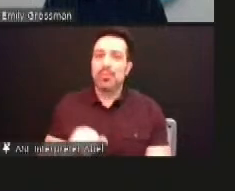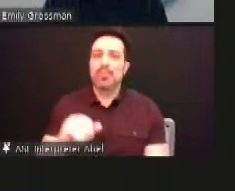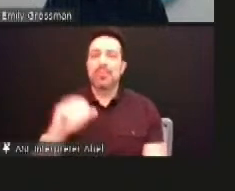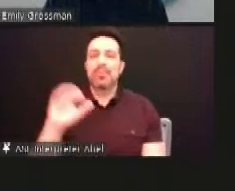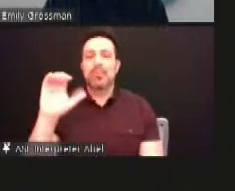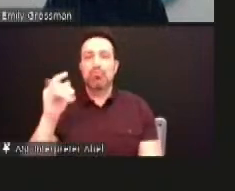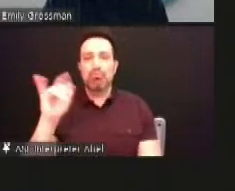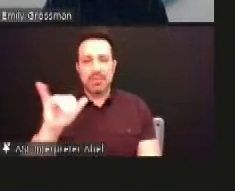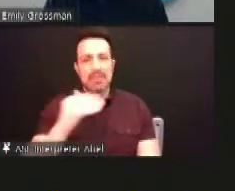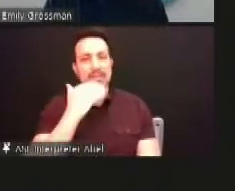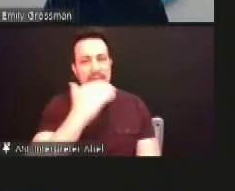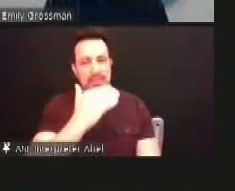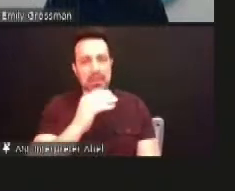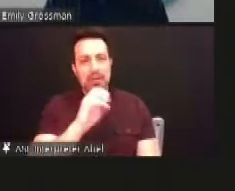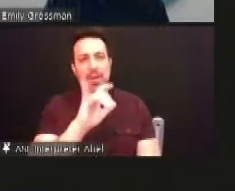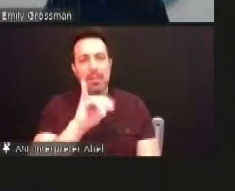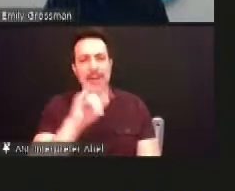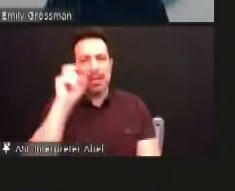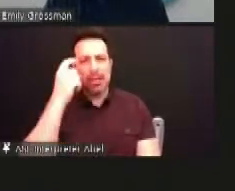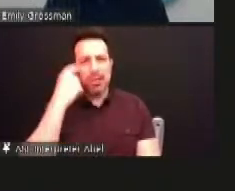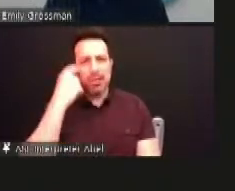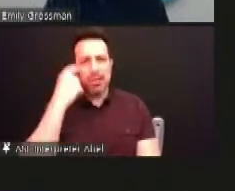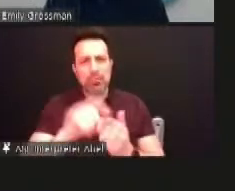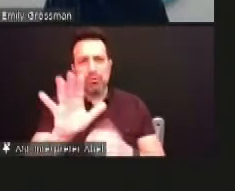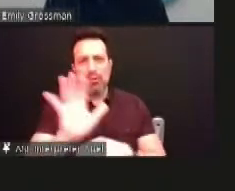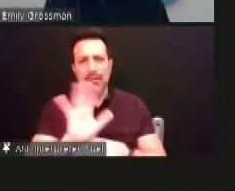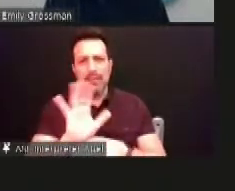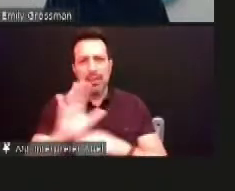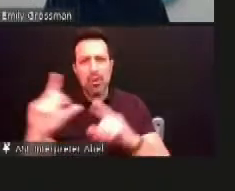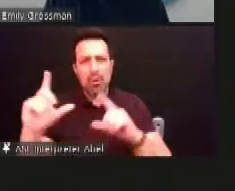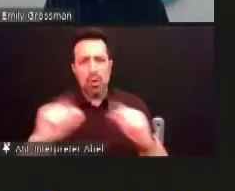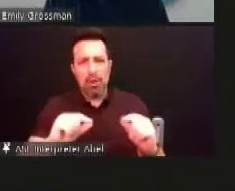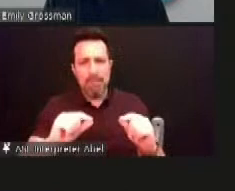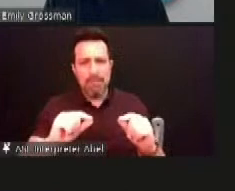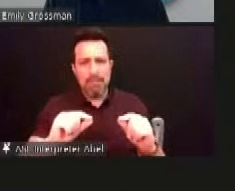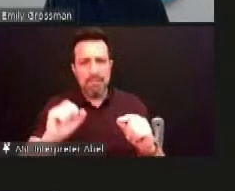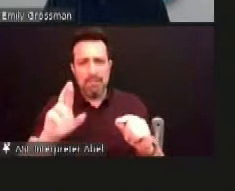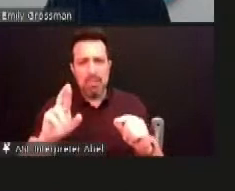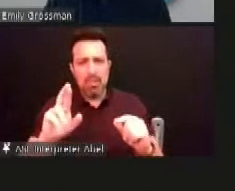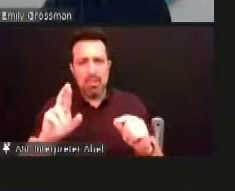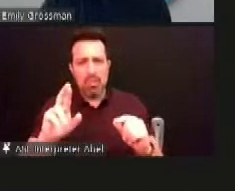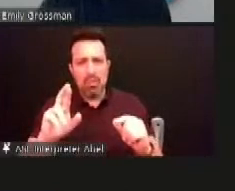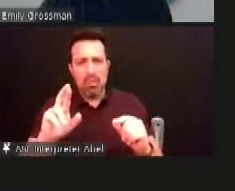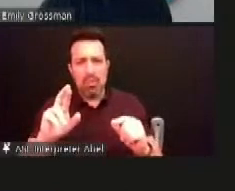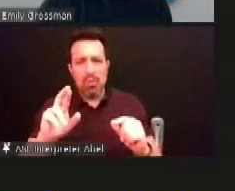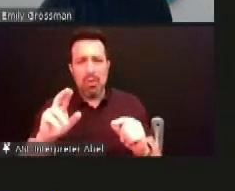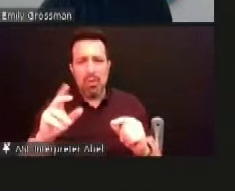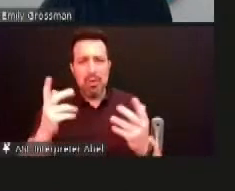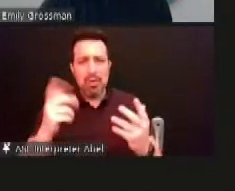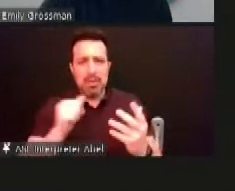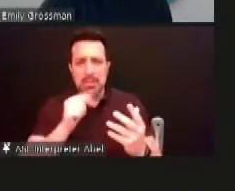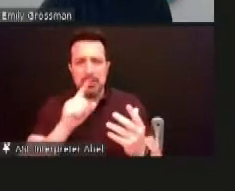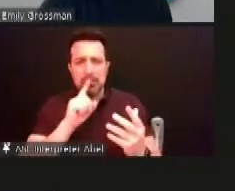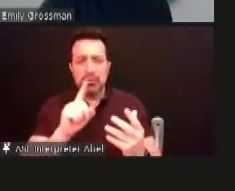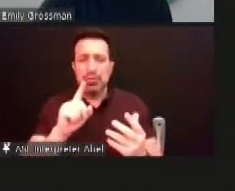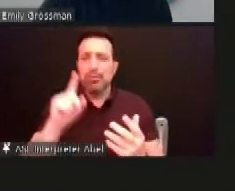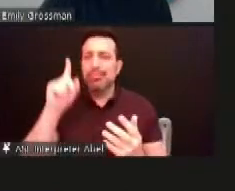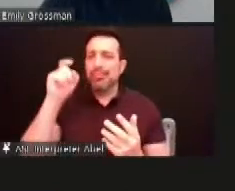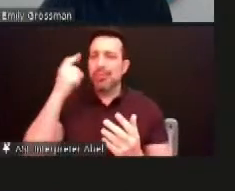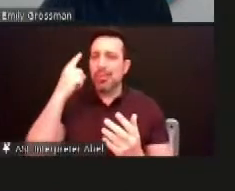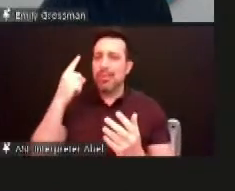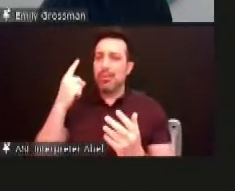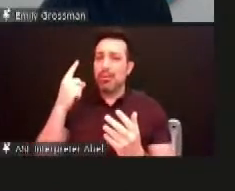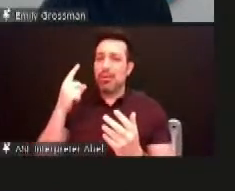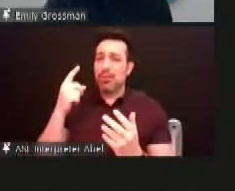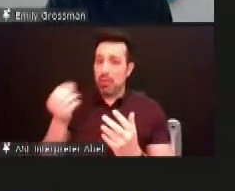Emily. And Governor, we noticed that it looks like your video is off or possibly got flipped off in some way. I'm not sure. Well, is